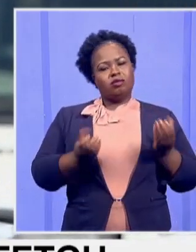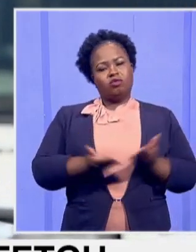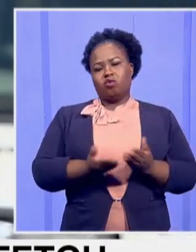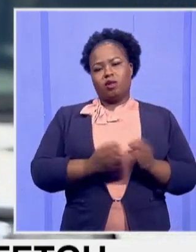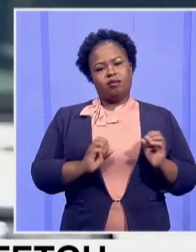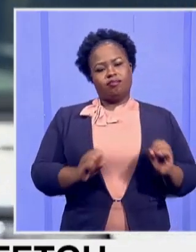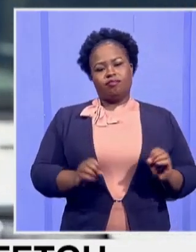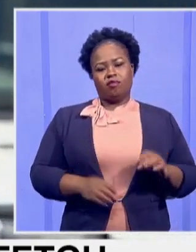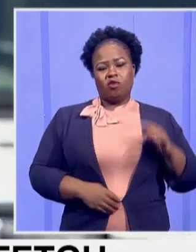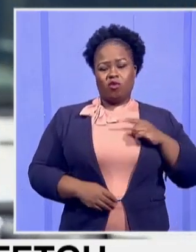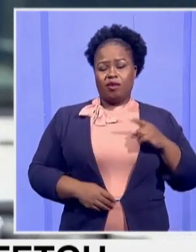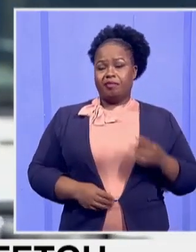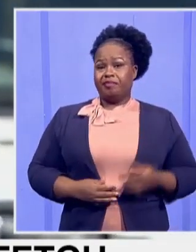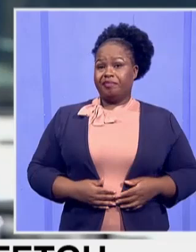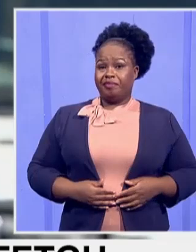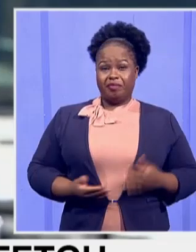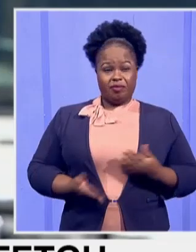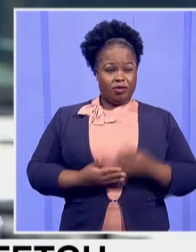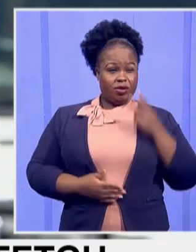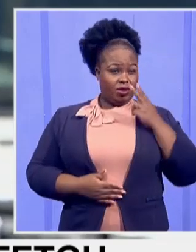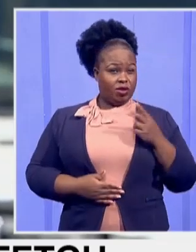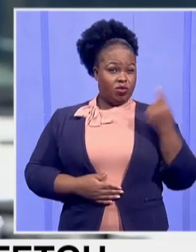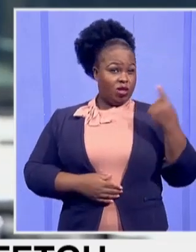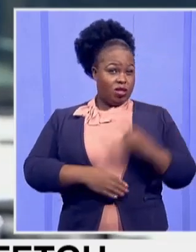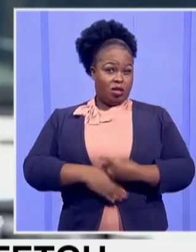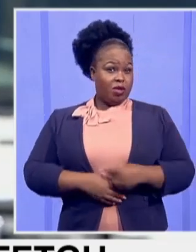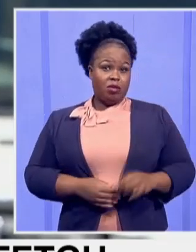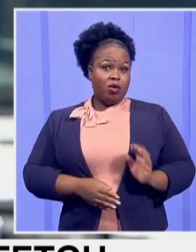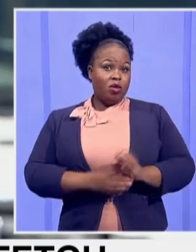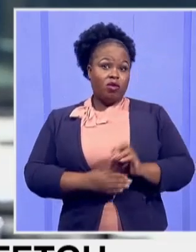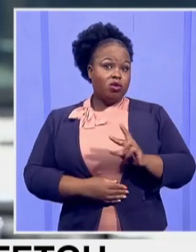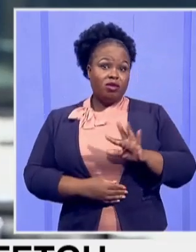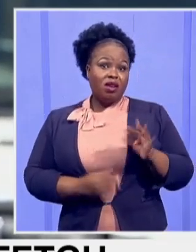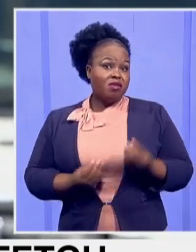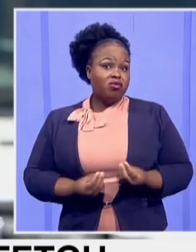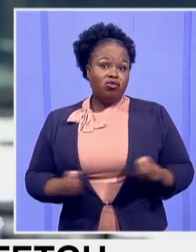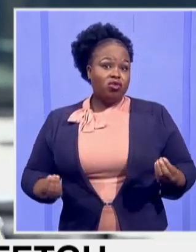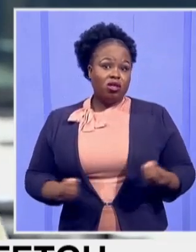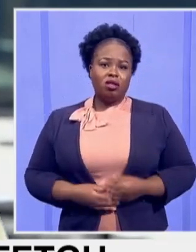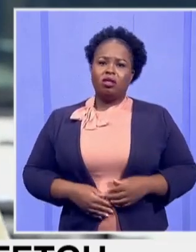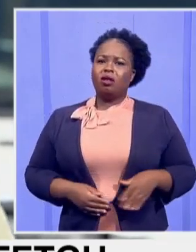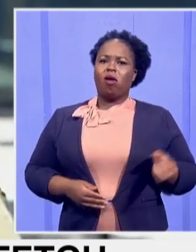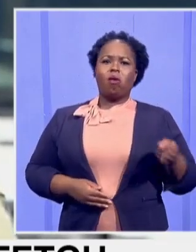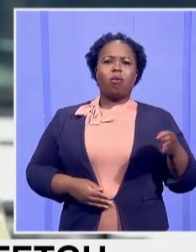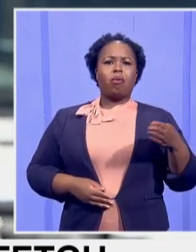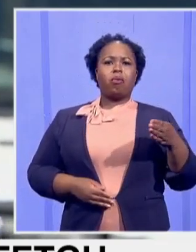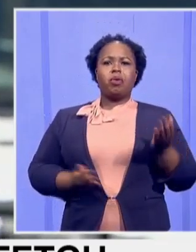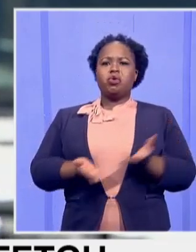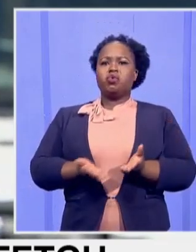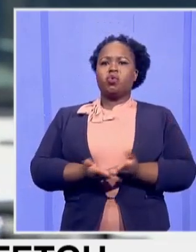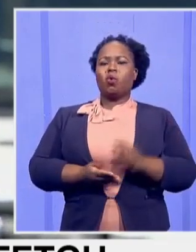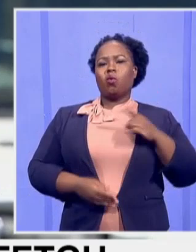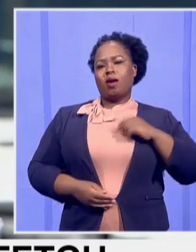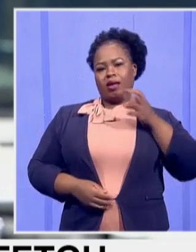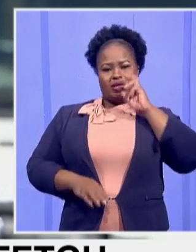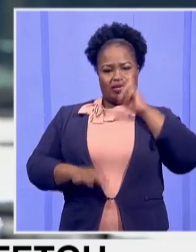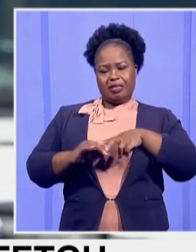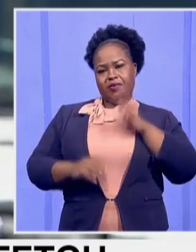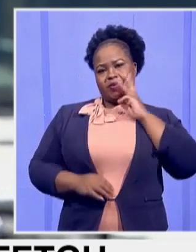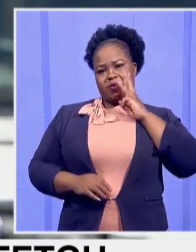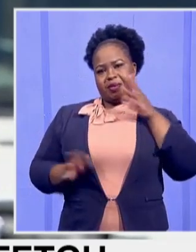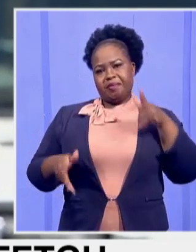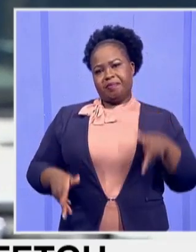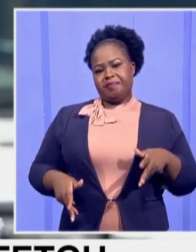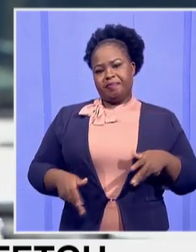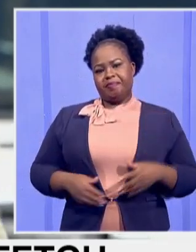because we can see for a day more than 25 children coming here. We are not attending school coming so that they can be able to fetch water here